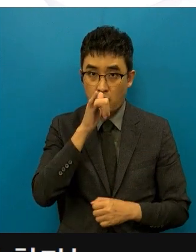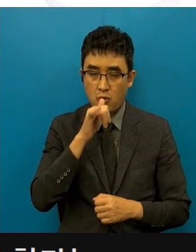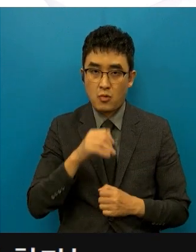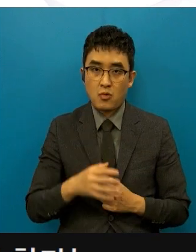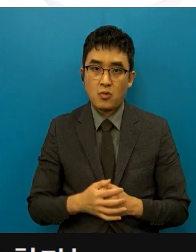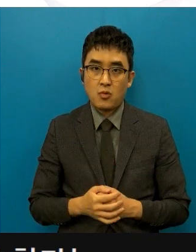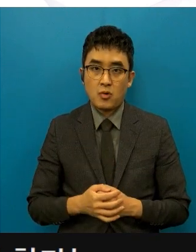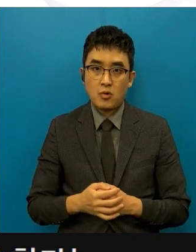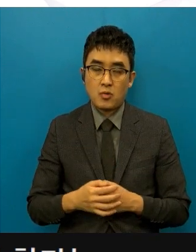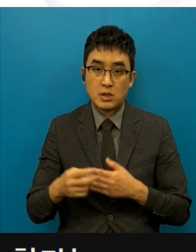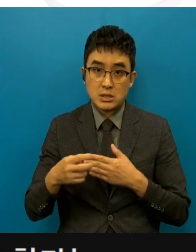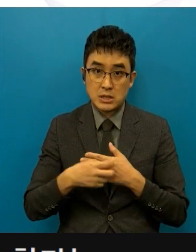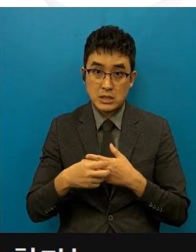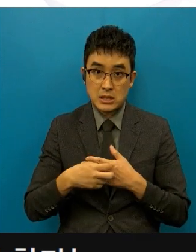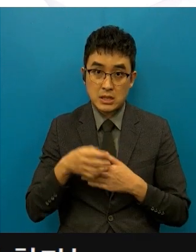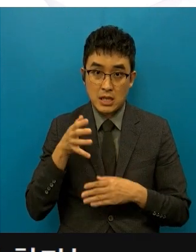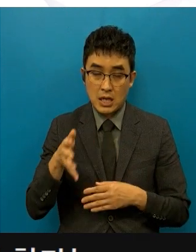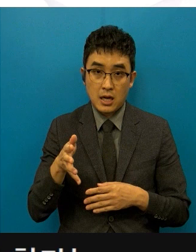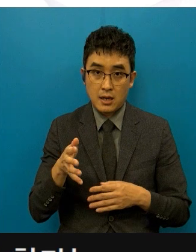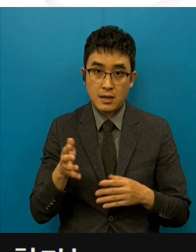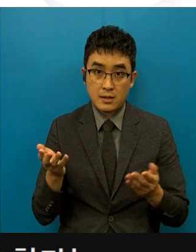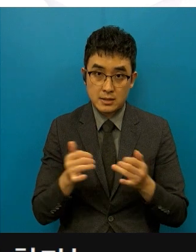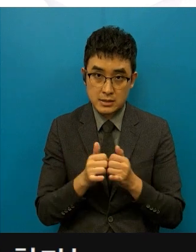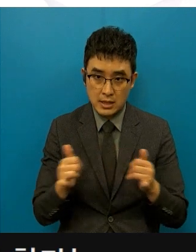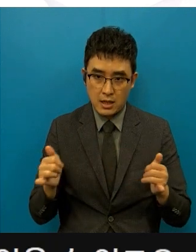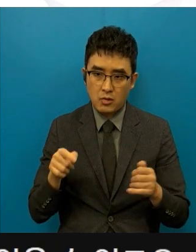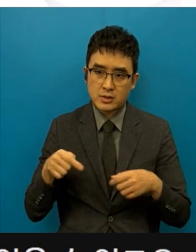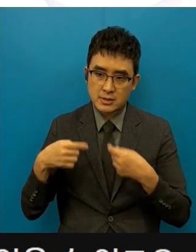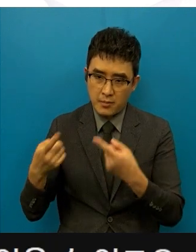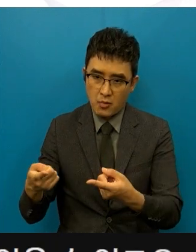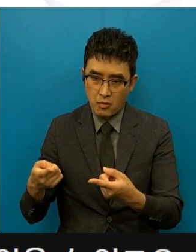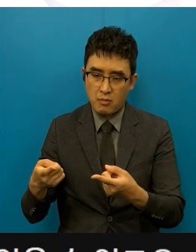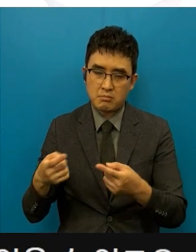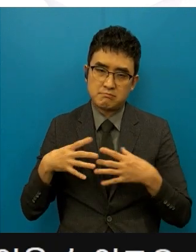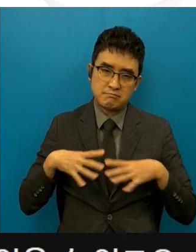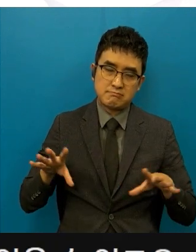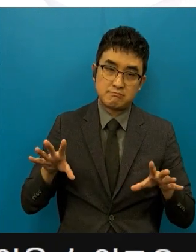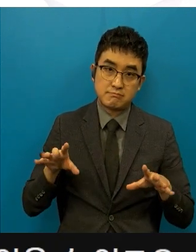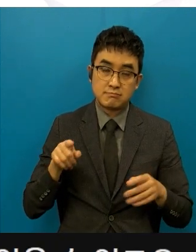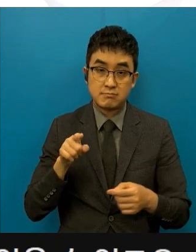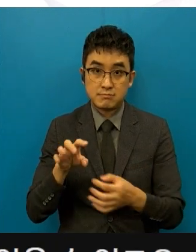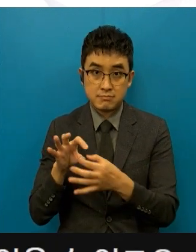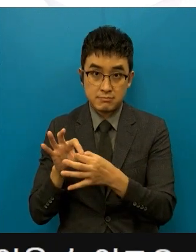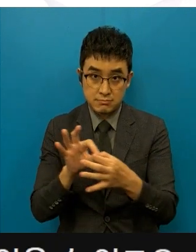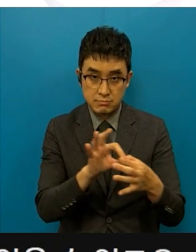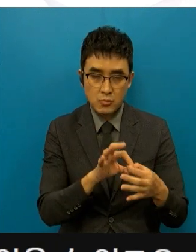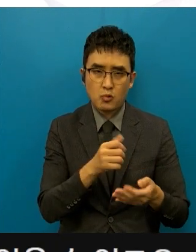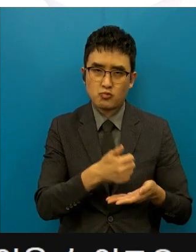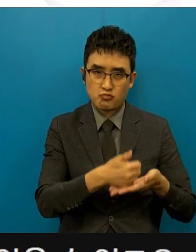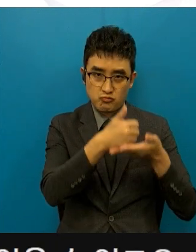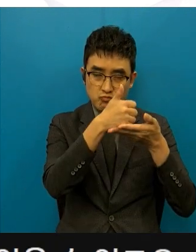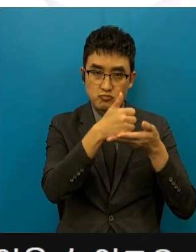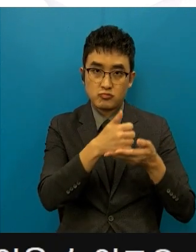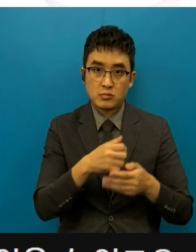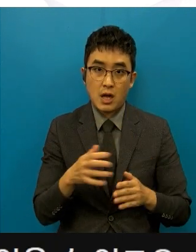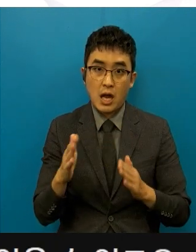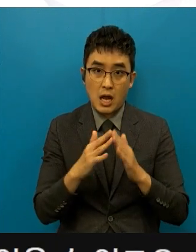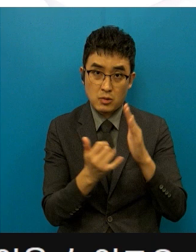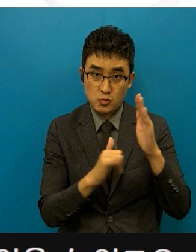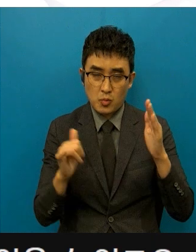observed in this case, and this is also a very delicate balance to seek out. And